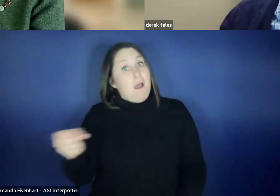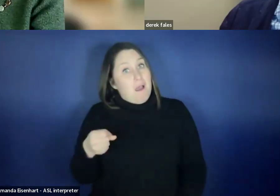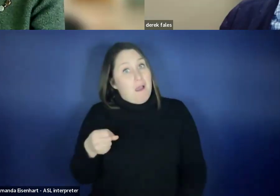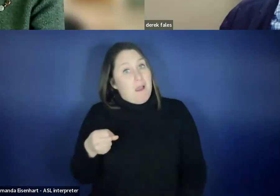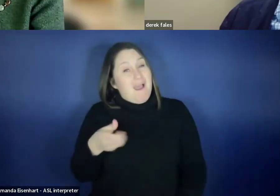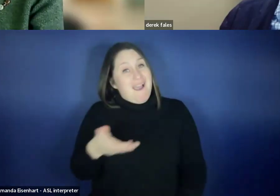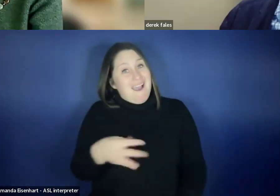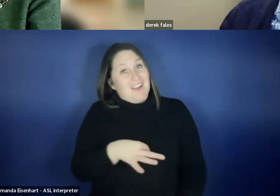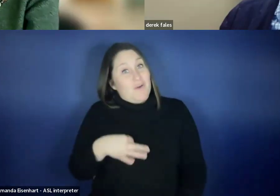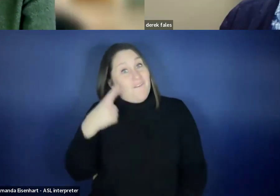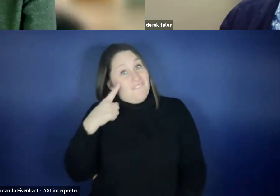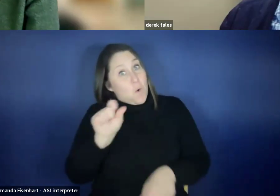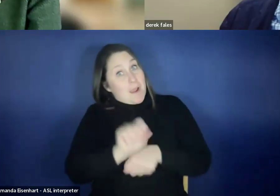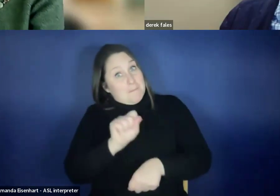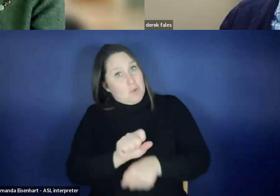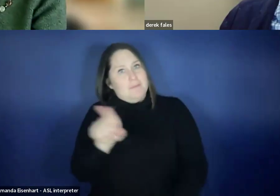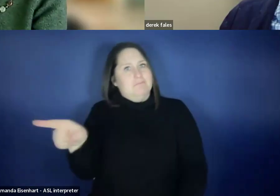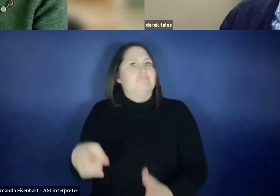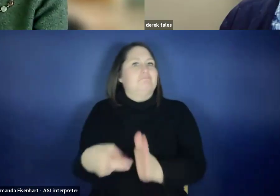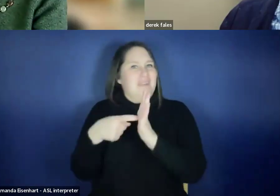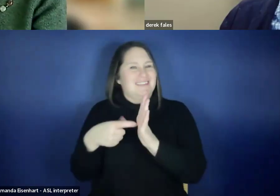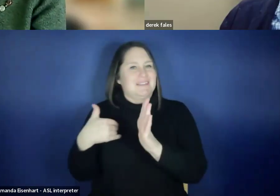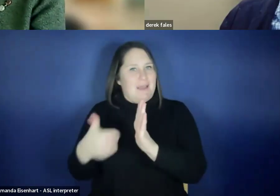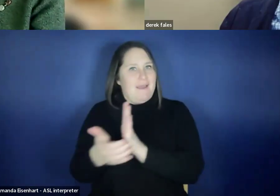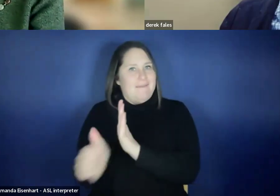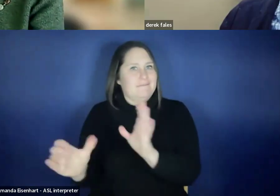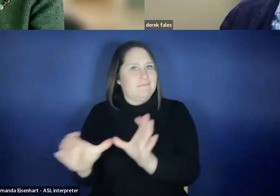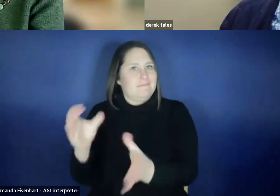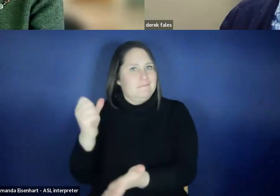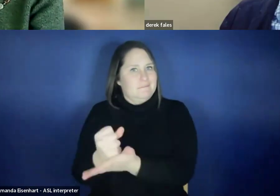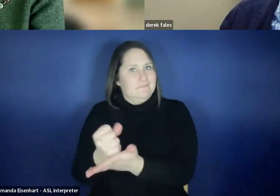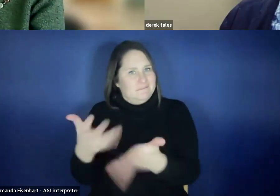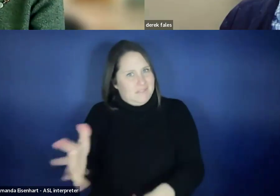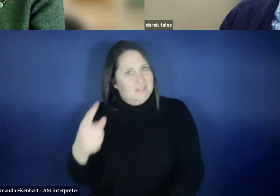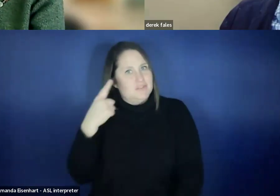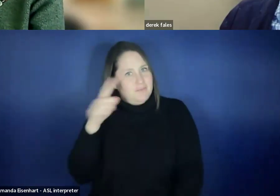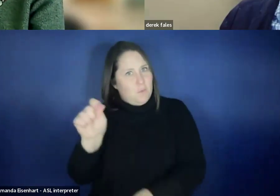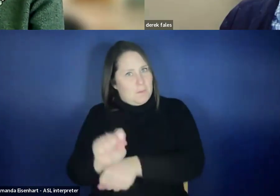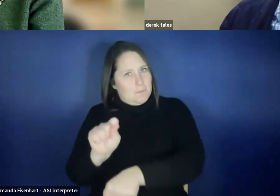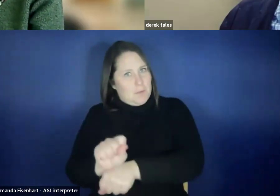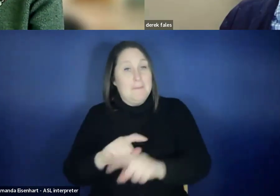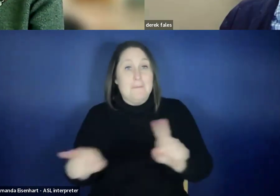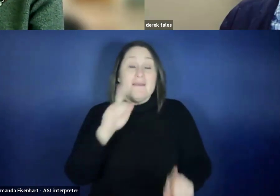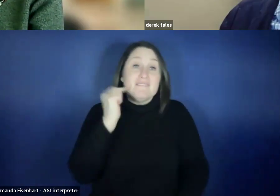Great. Let's see. What is the new DSP training and is it being piloted?